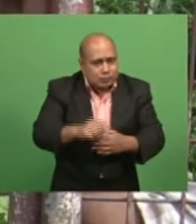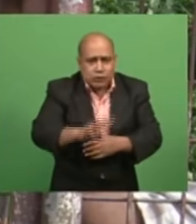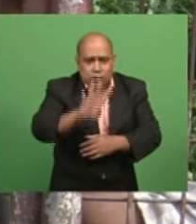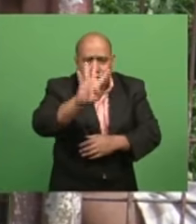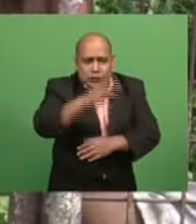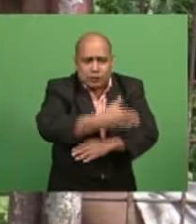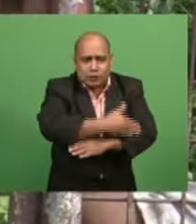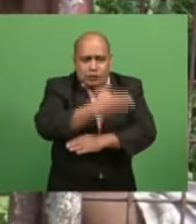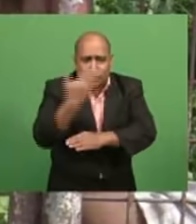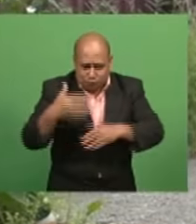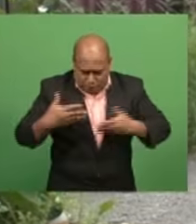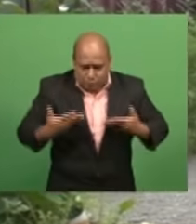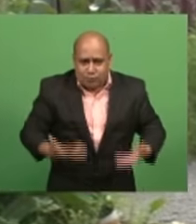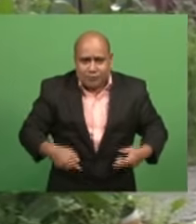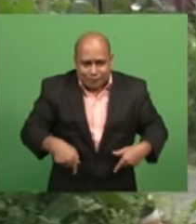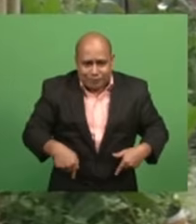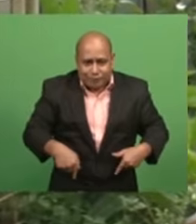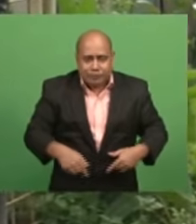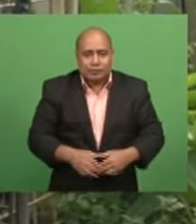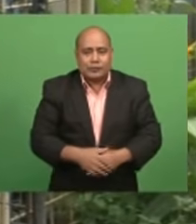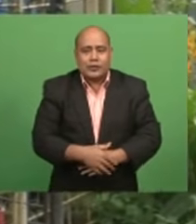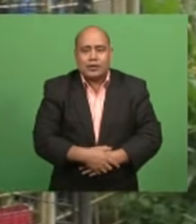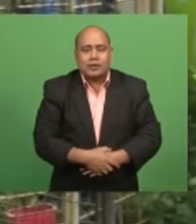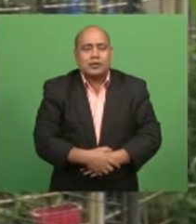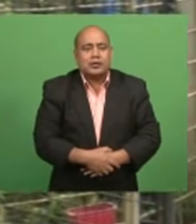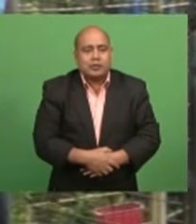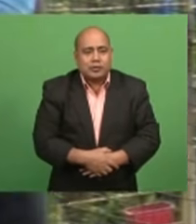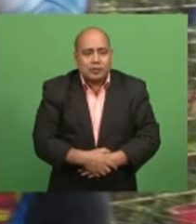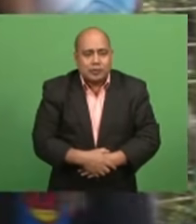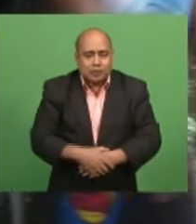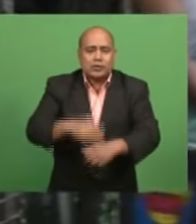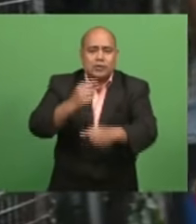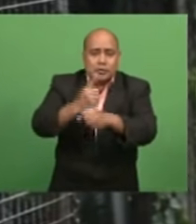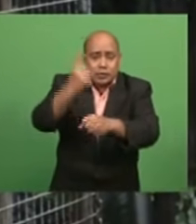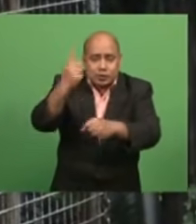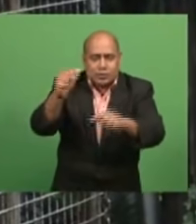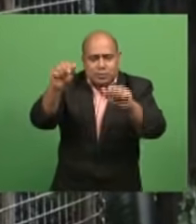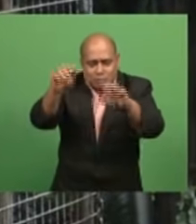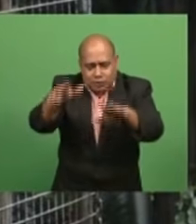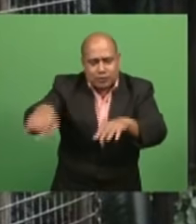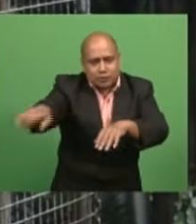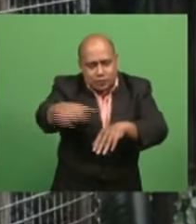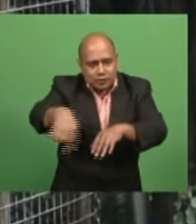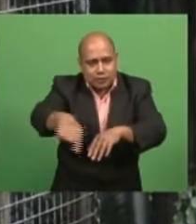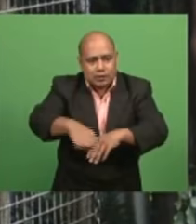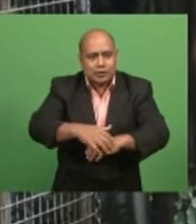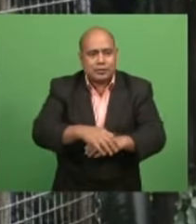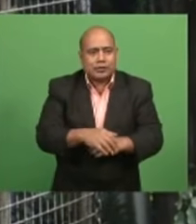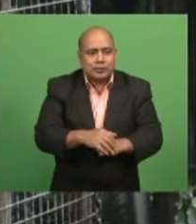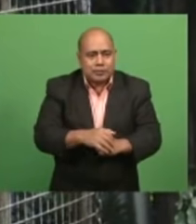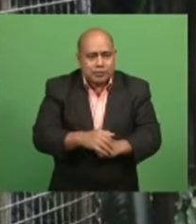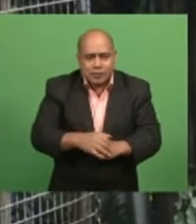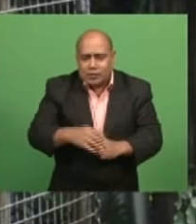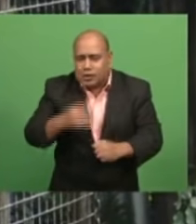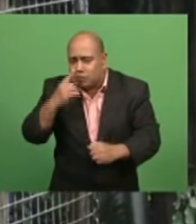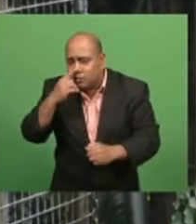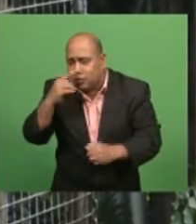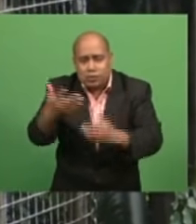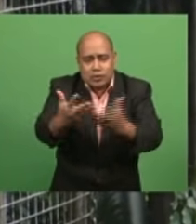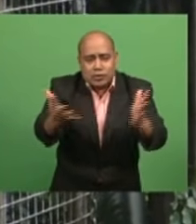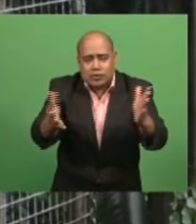and God will bless them. And we're looking for some more help here for some